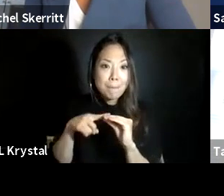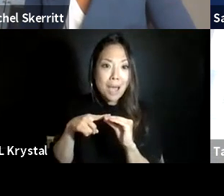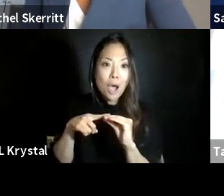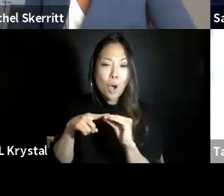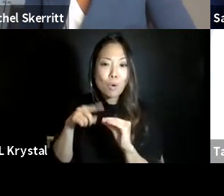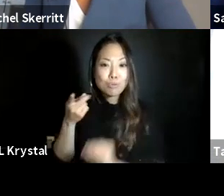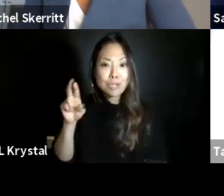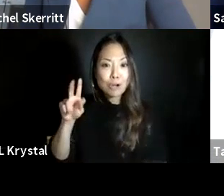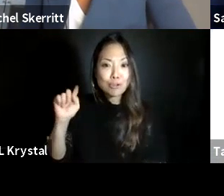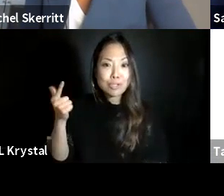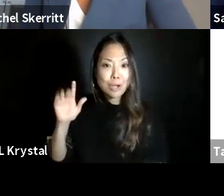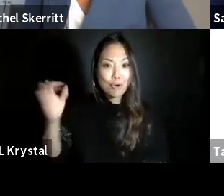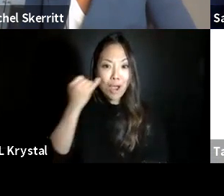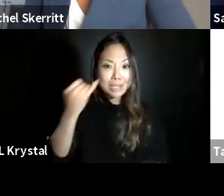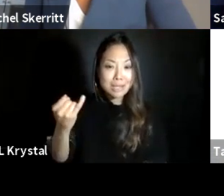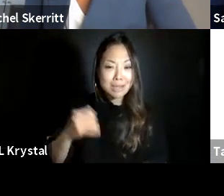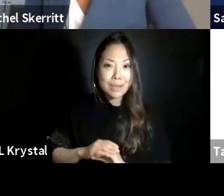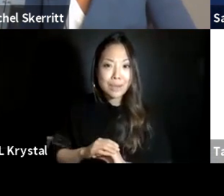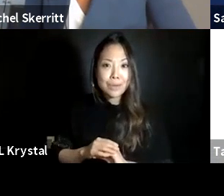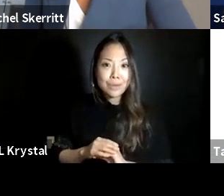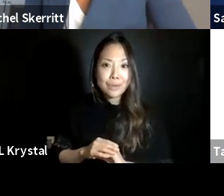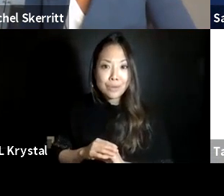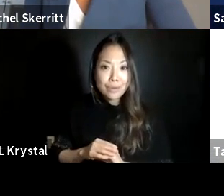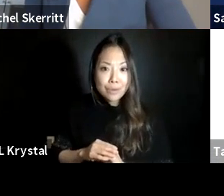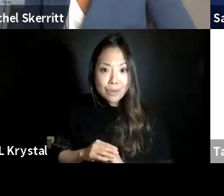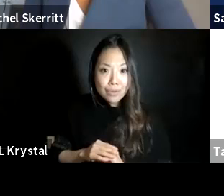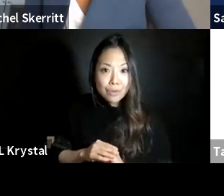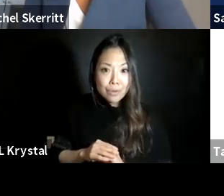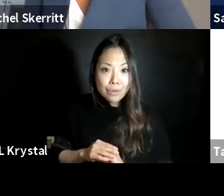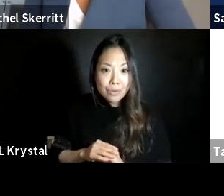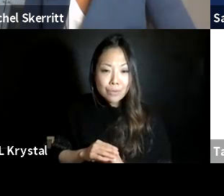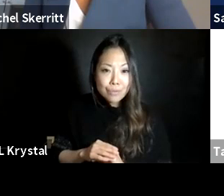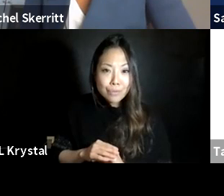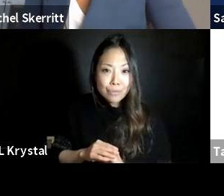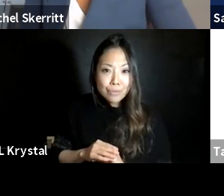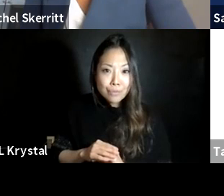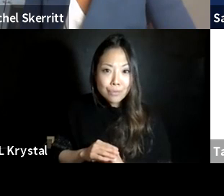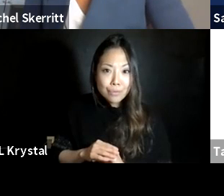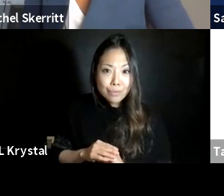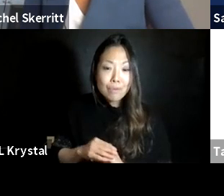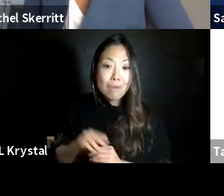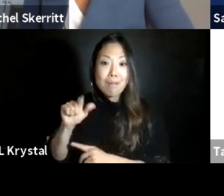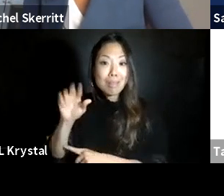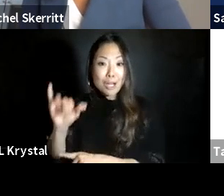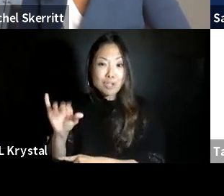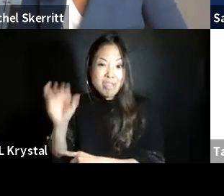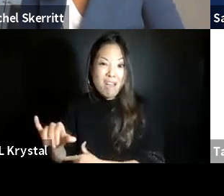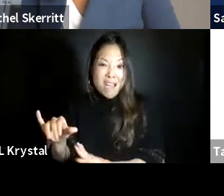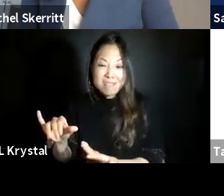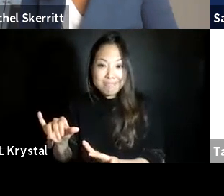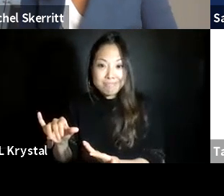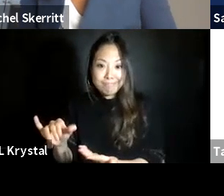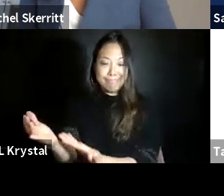that from my point of view, if it's a lottery, it's a lottery. But when you start adding